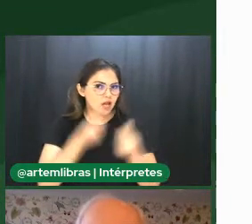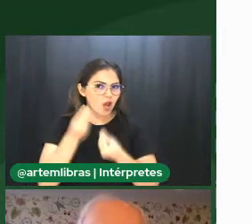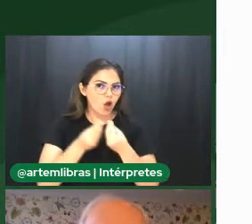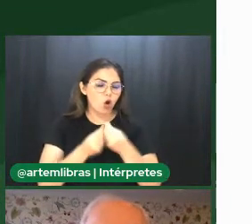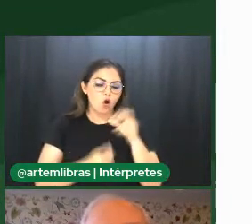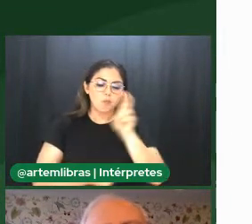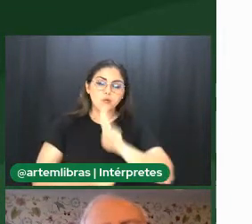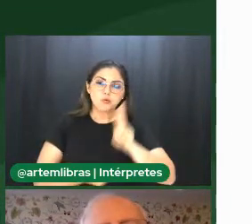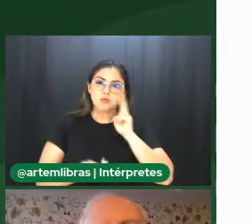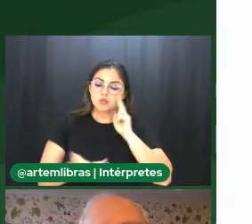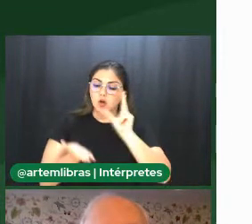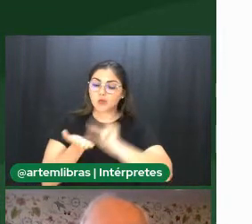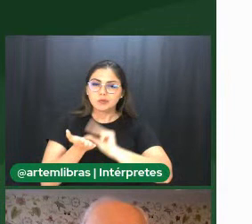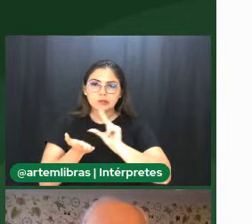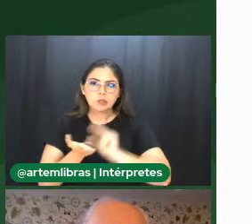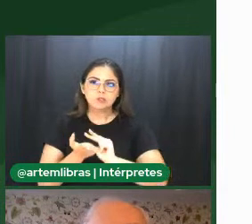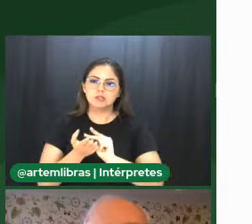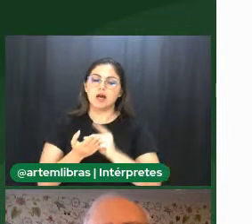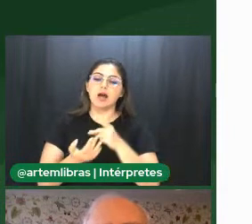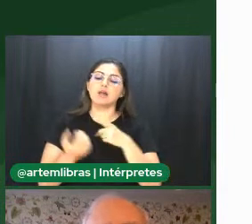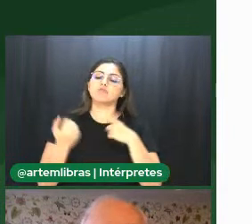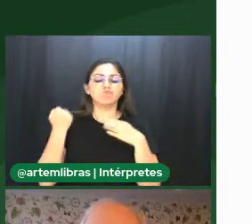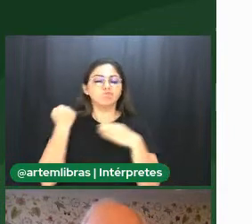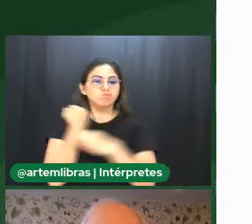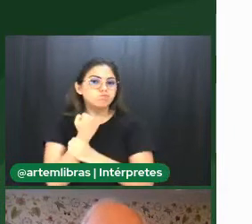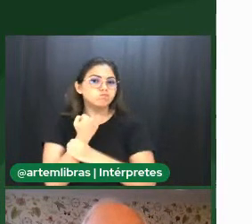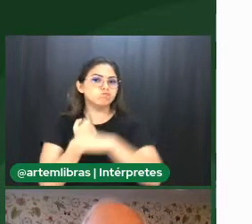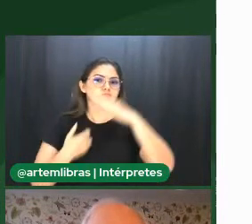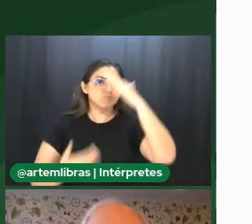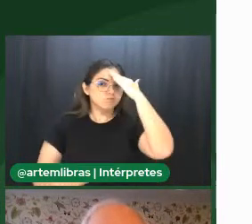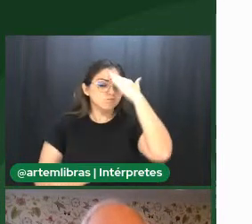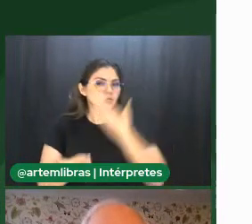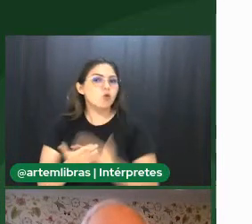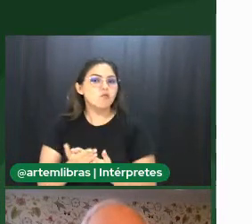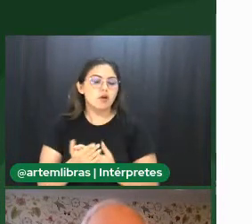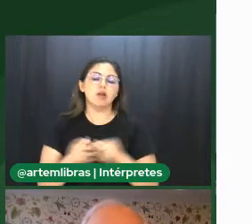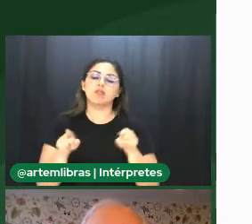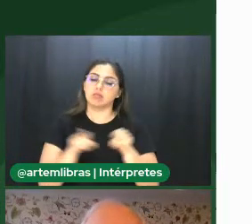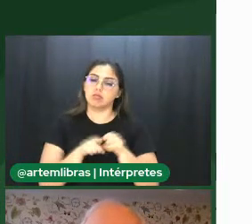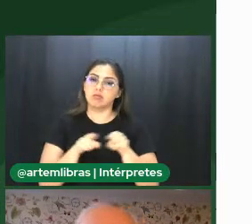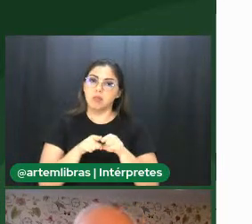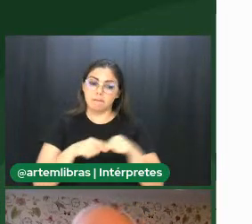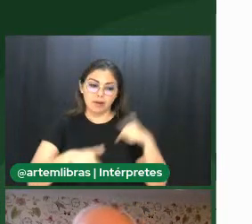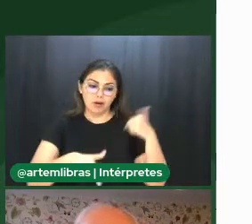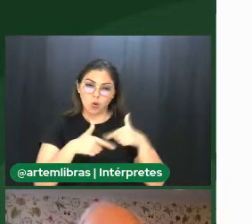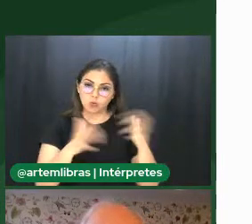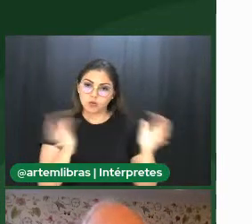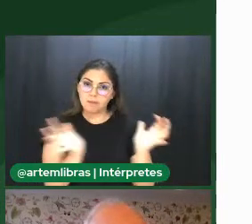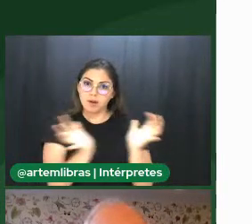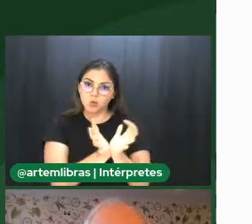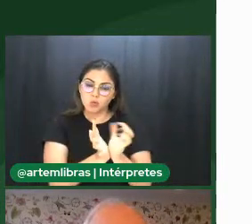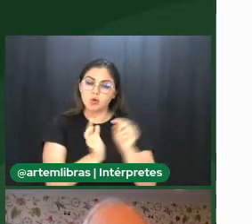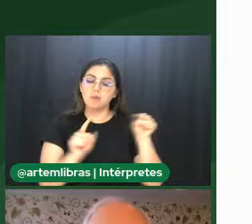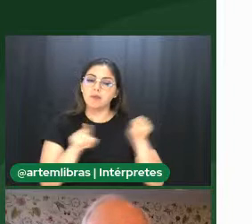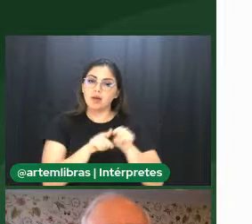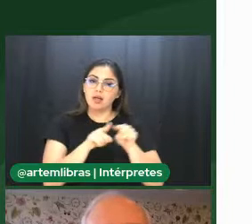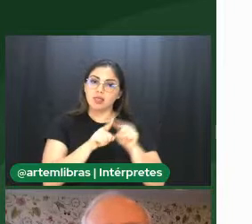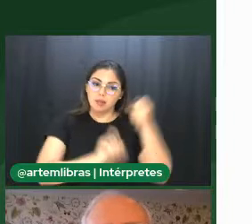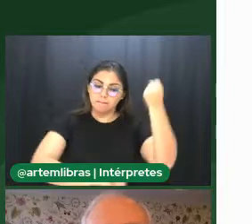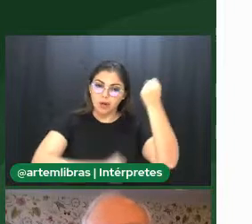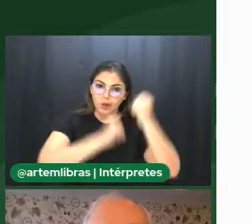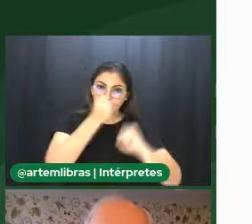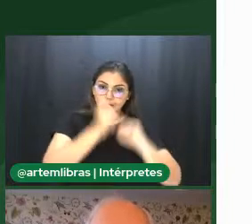of teams, organizations, industry, and government. The three principles are the